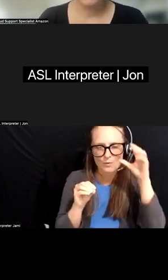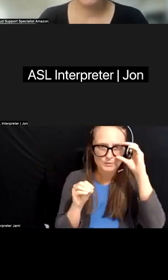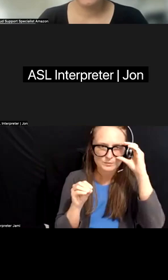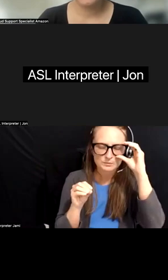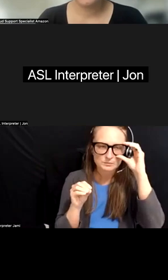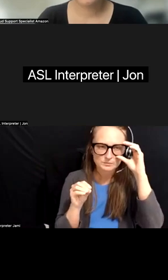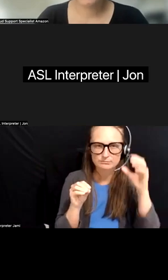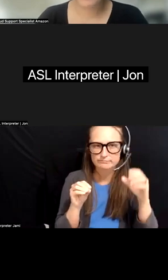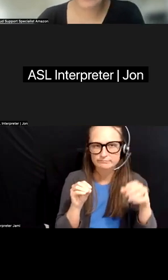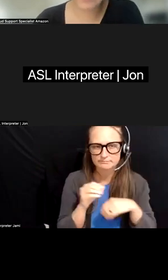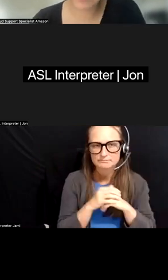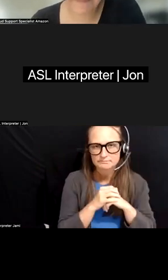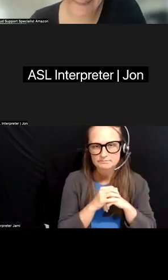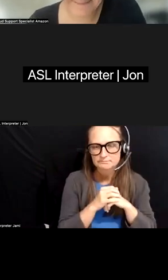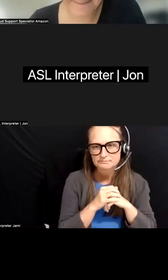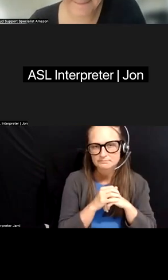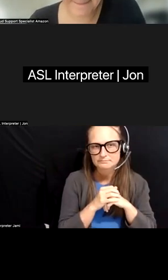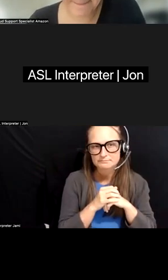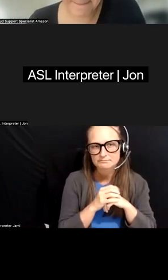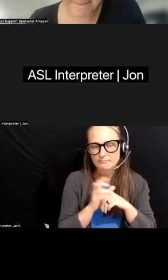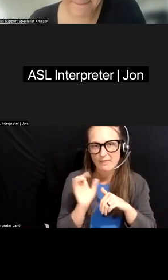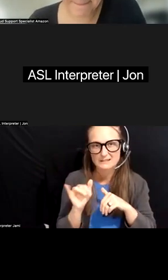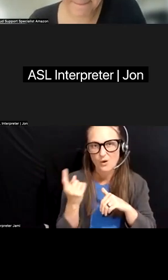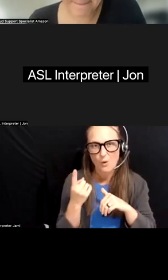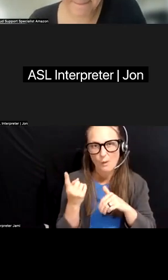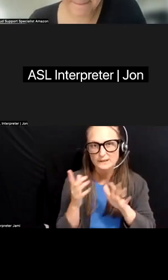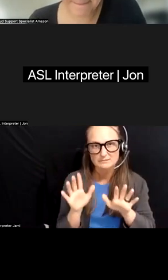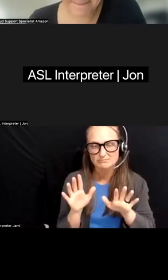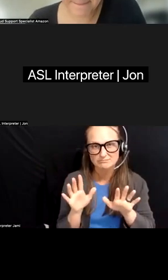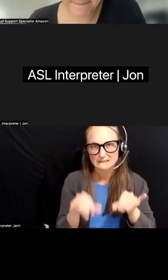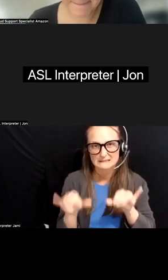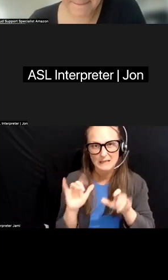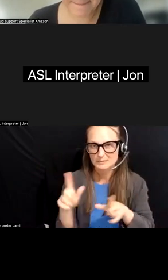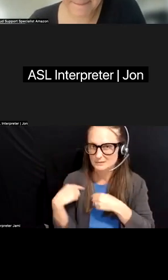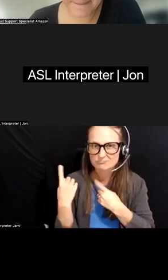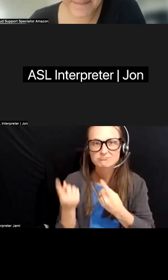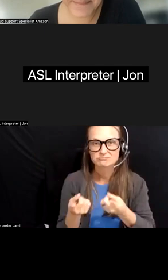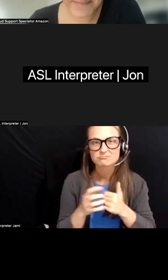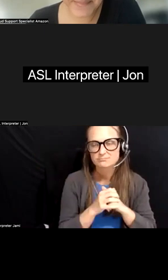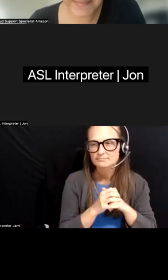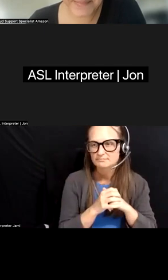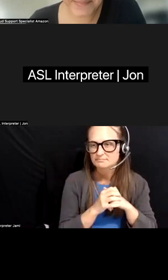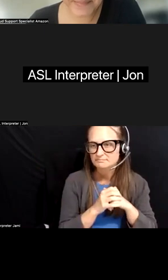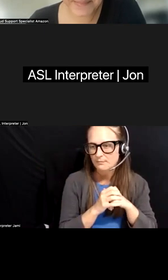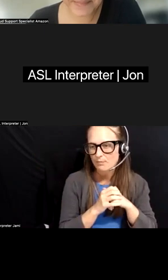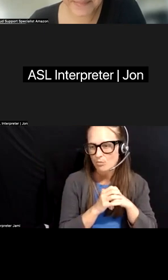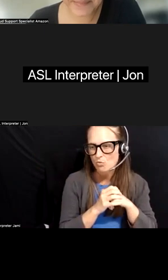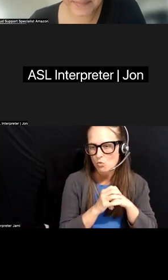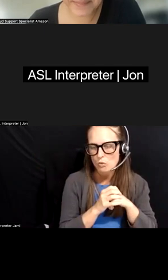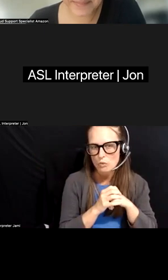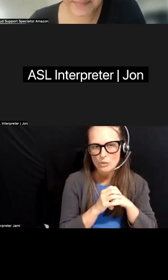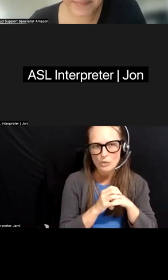always been the case for as long as I can remember. All right, let's go to